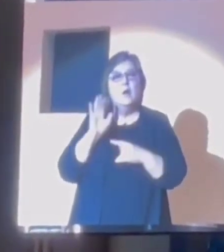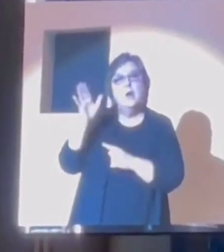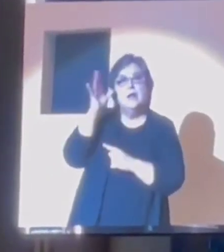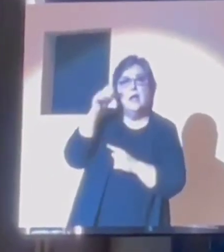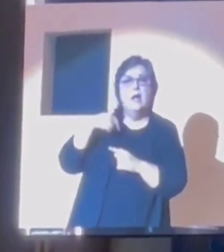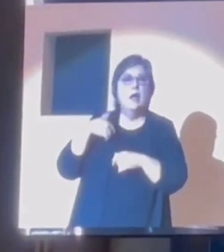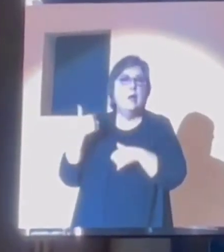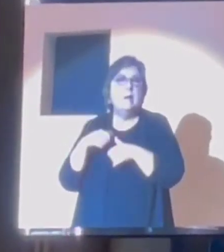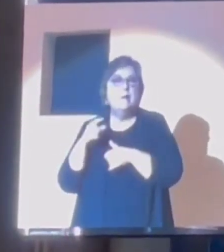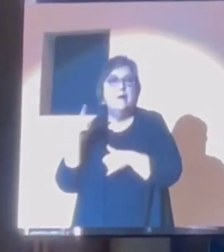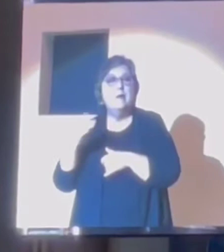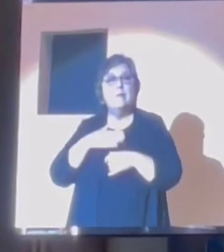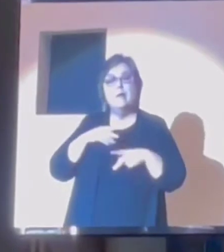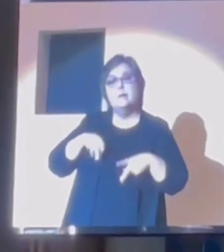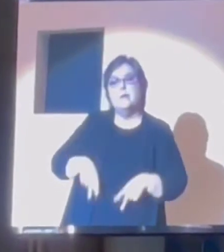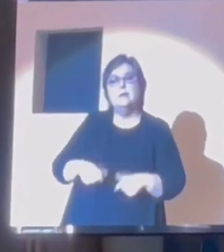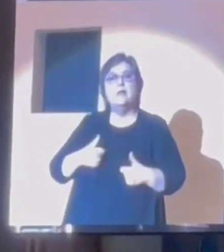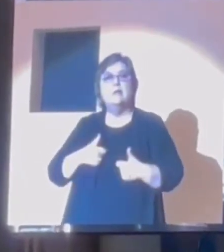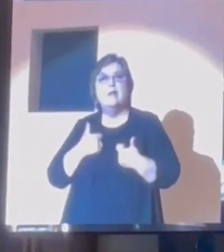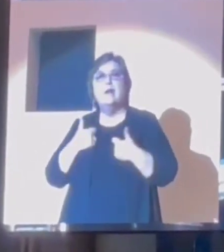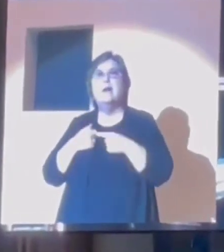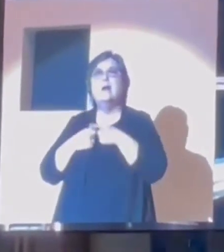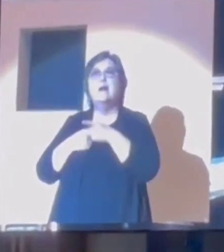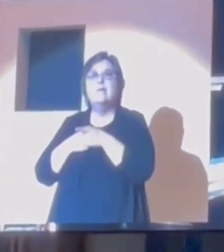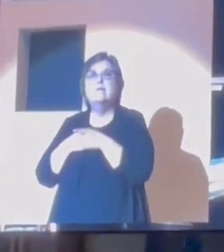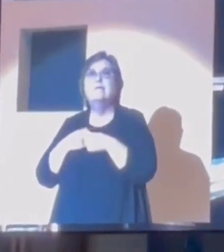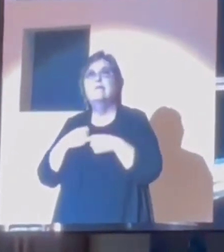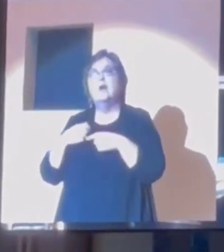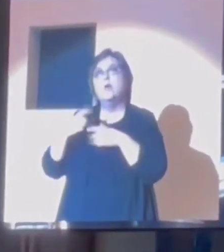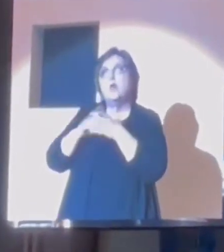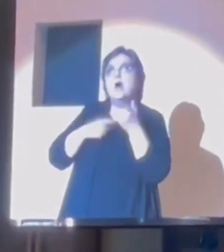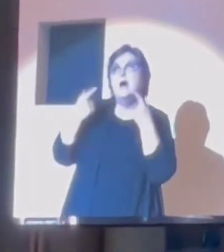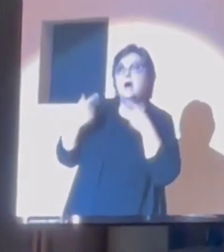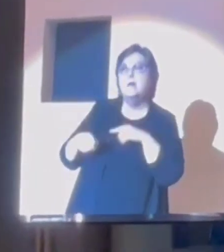was something that brought some memories of my own to the forefront.